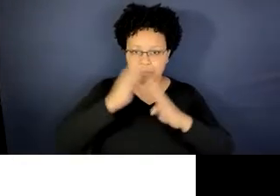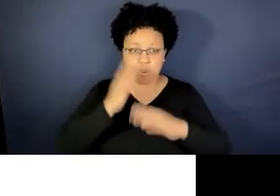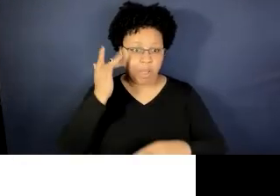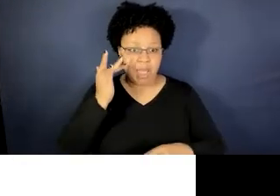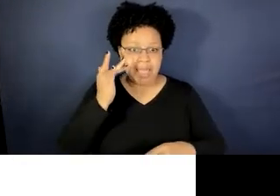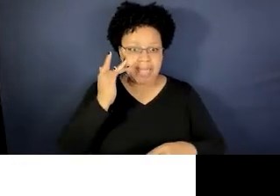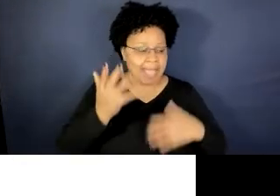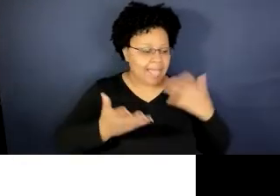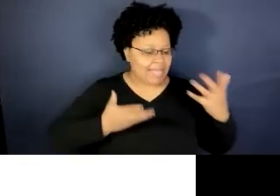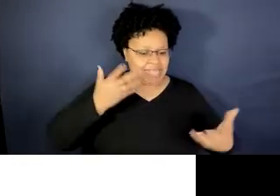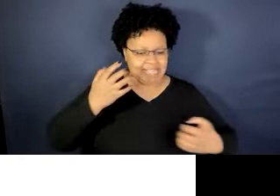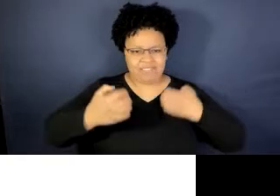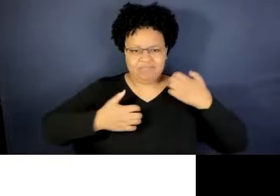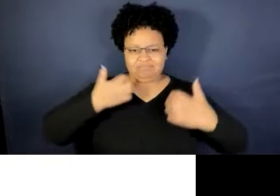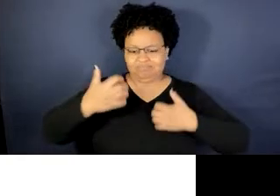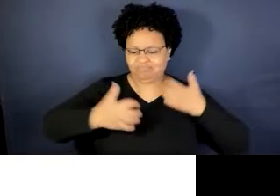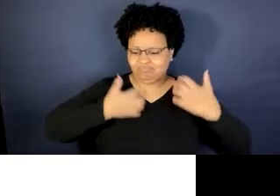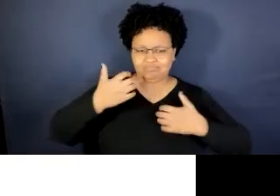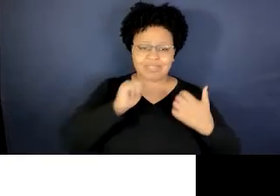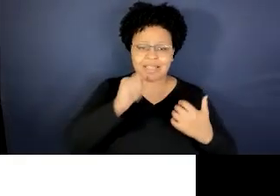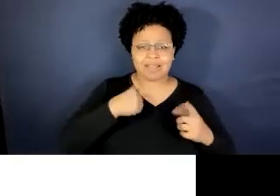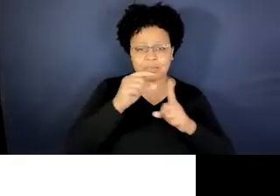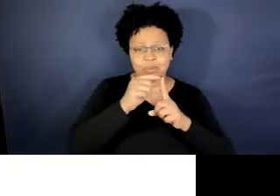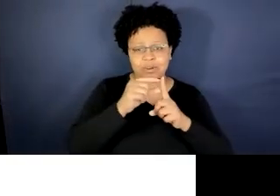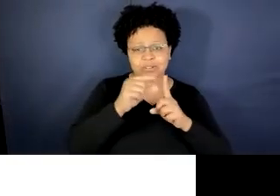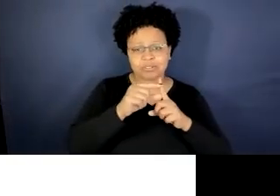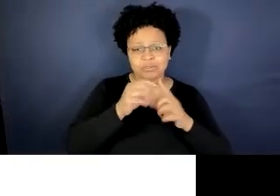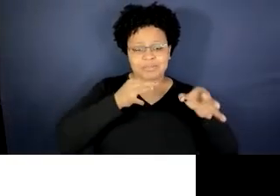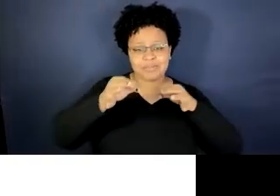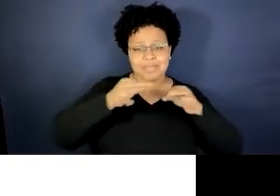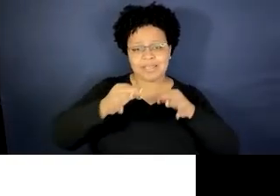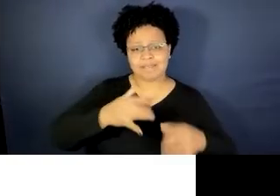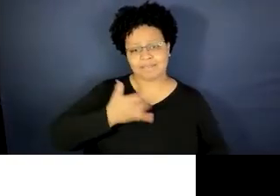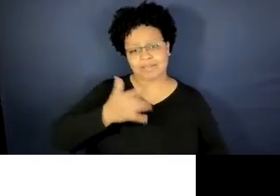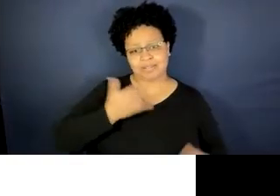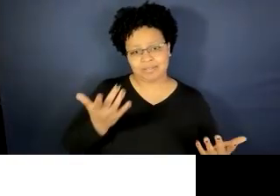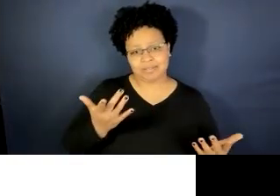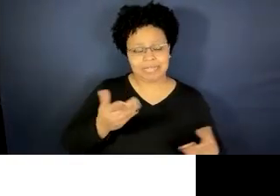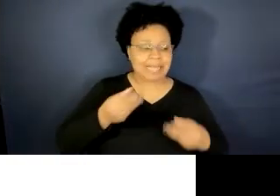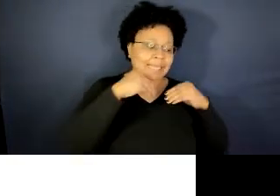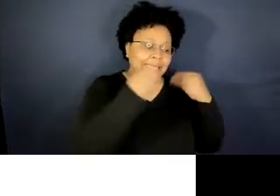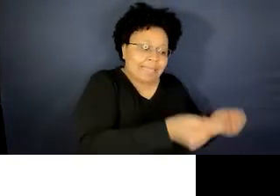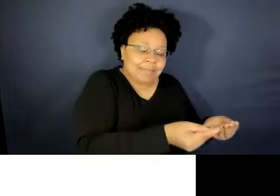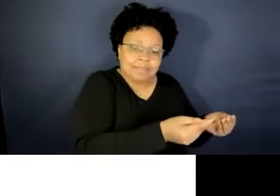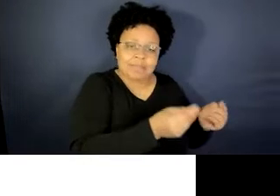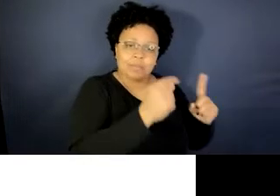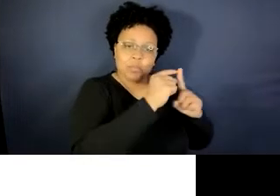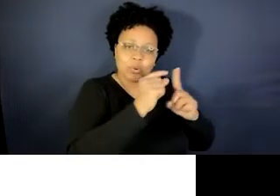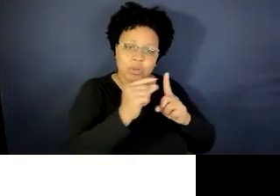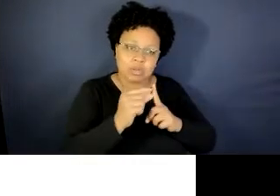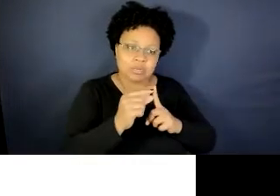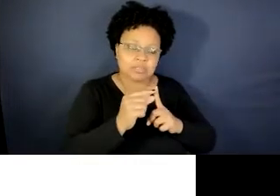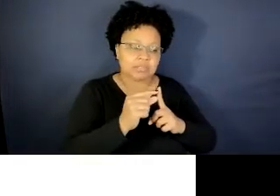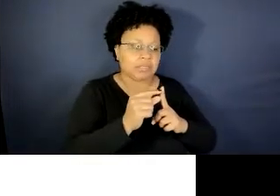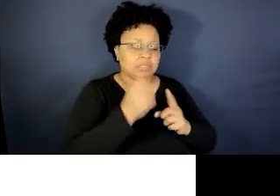they were feeling. Give the babies words. Help them to be able to understand what they're going on so they can relate. In